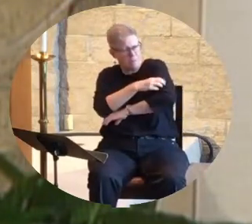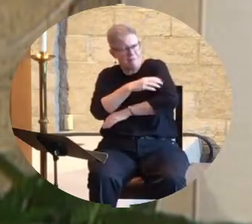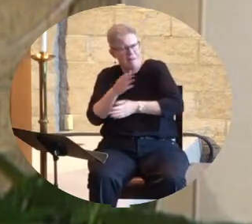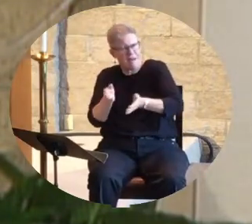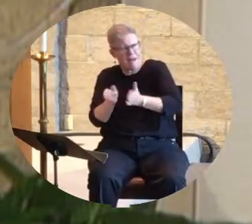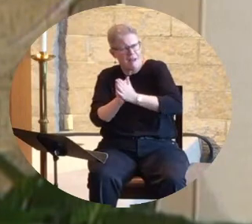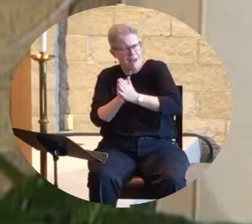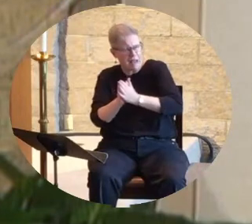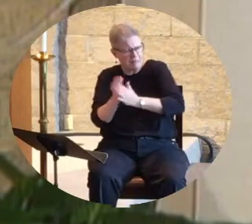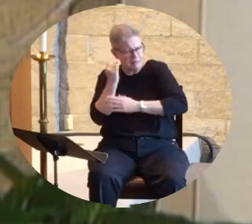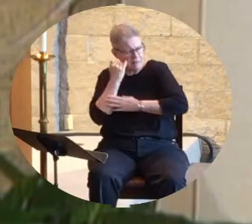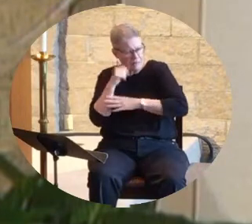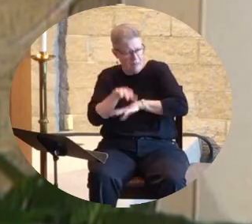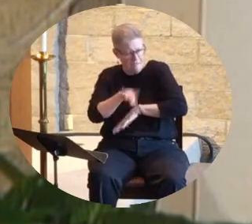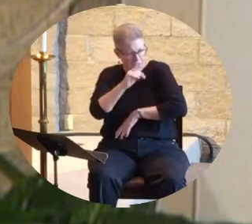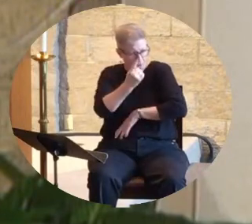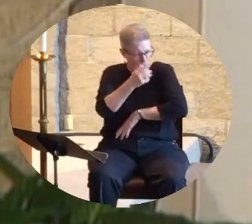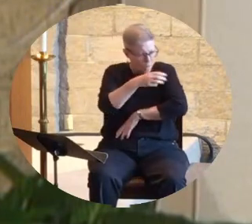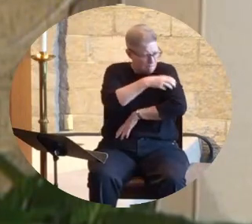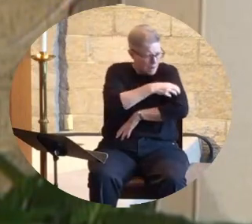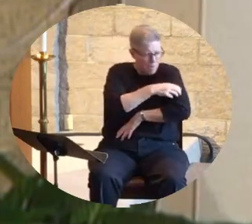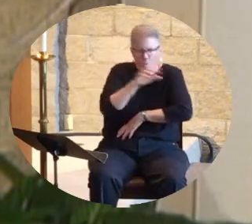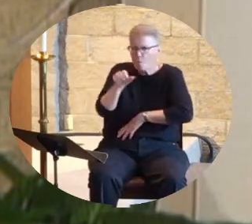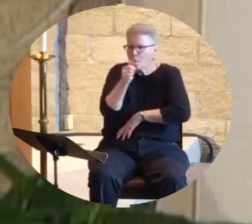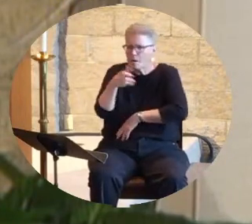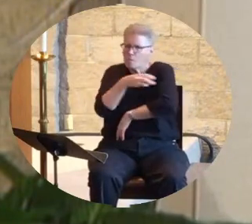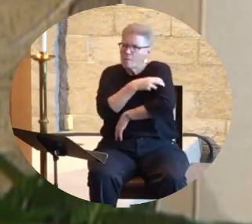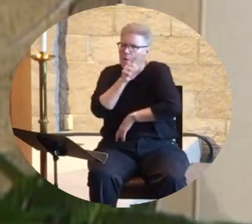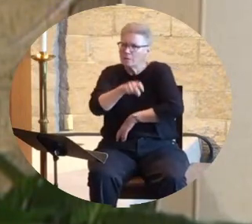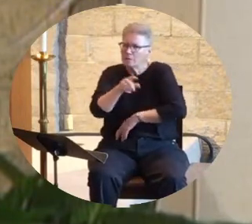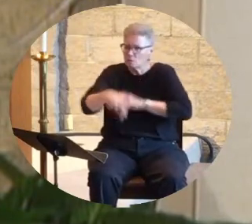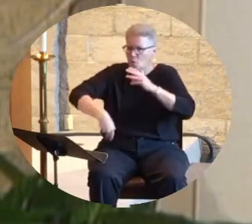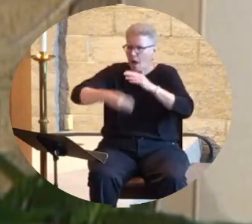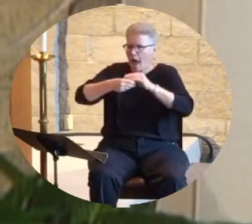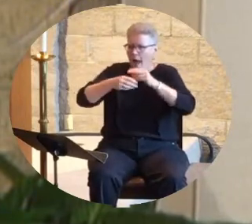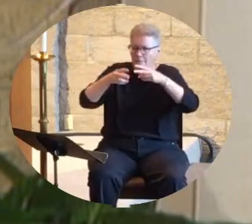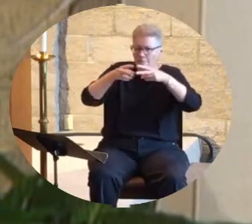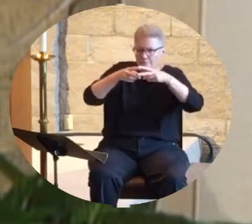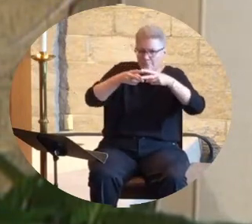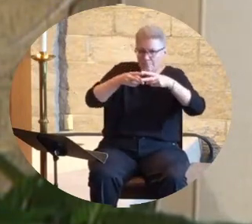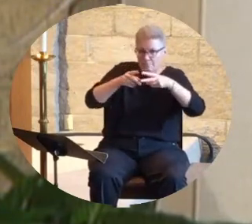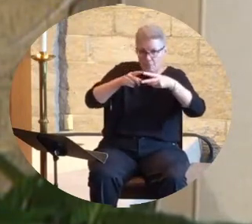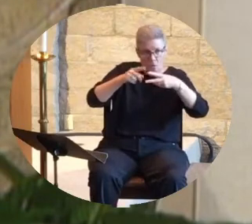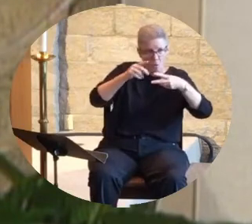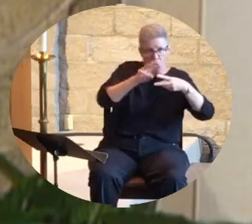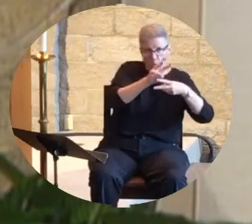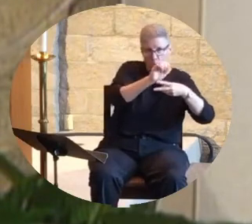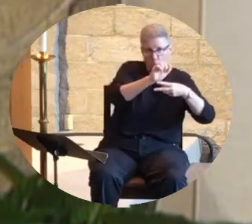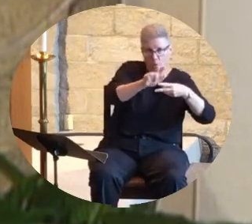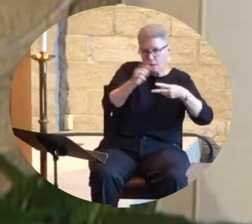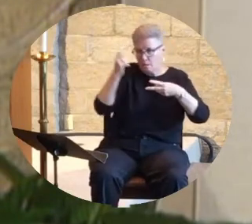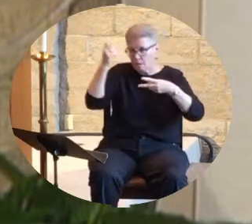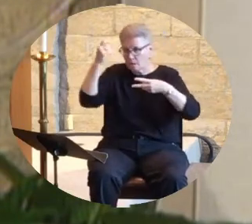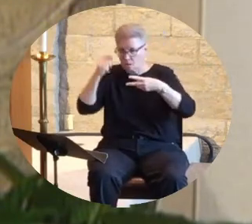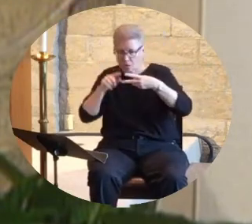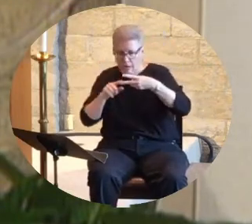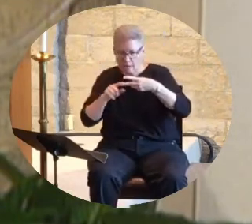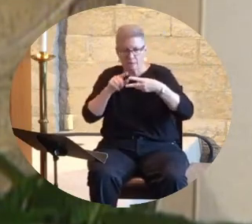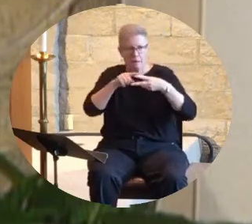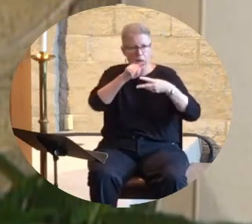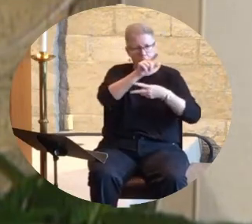do I need to put with it? Will and understanding, love and wisdom. You will